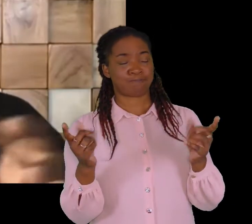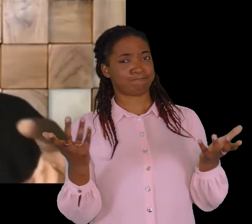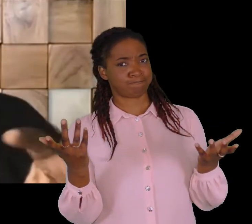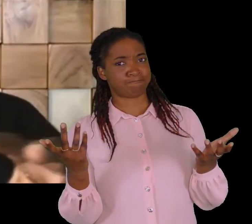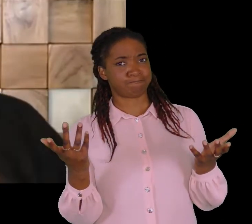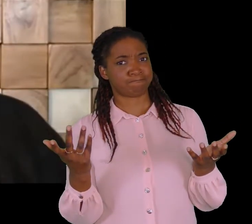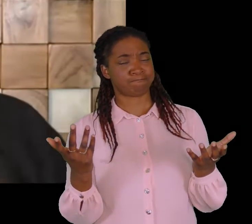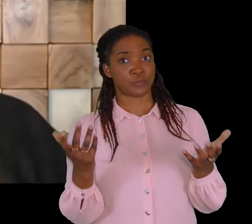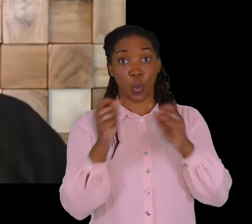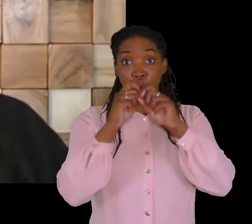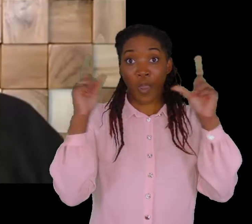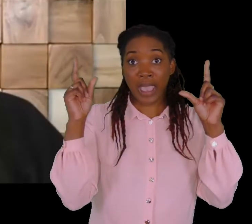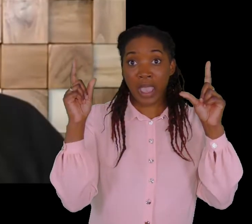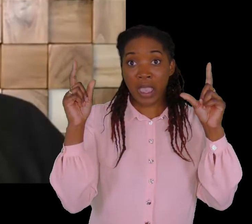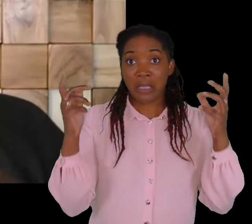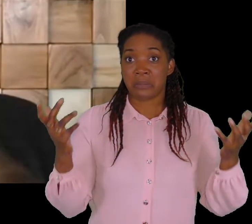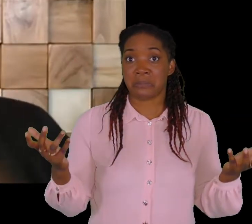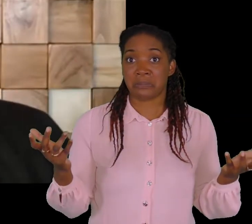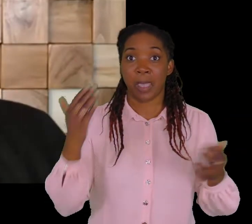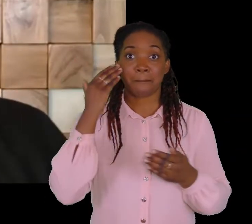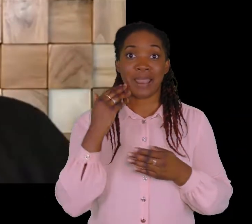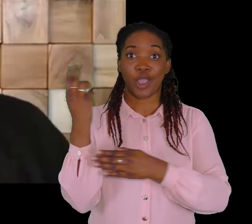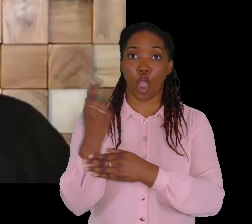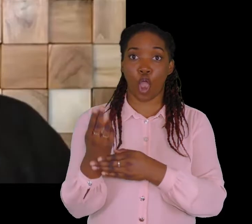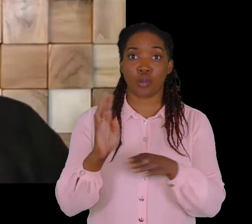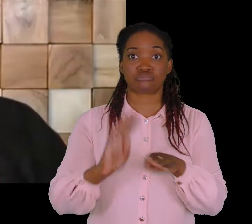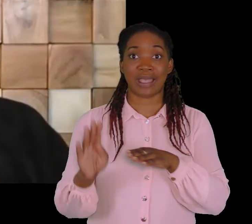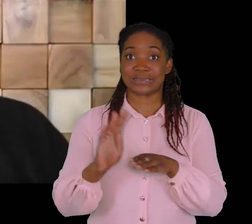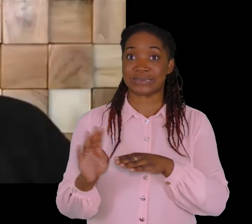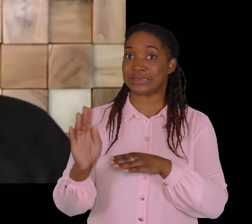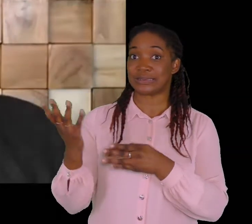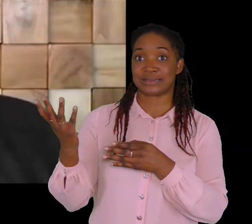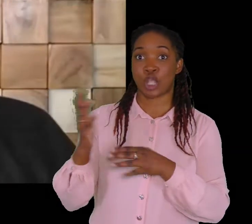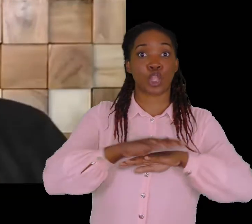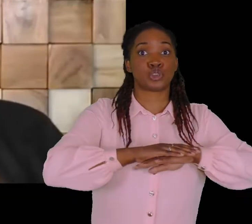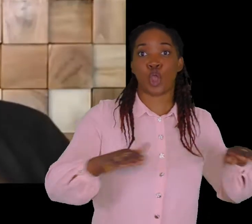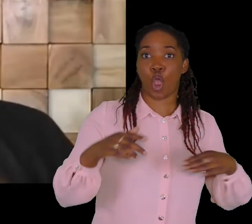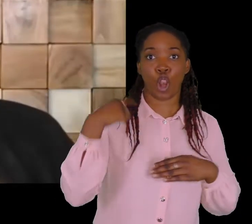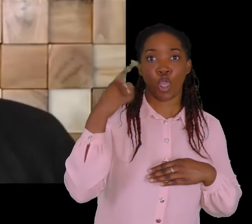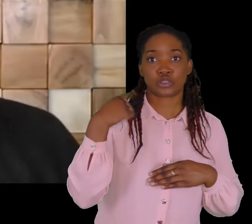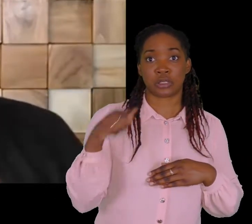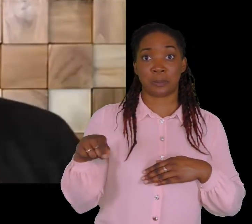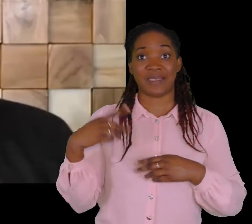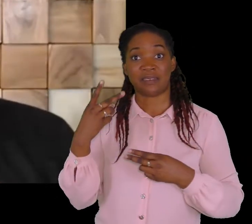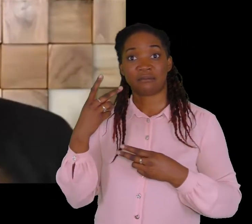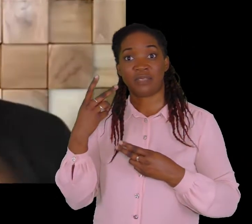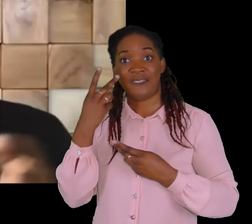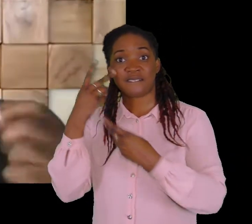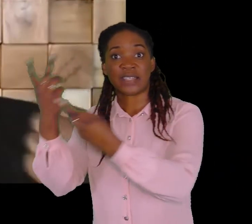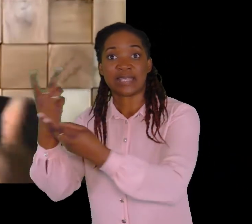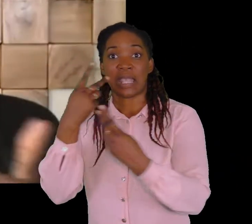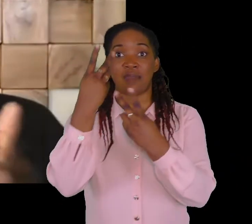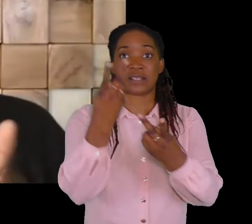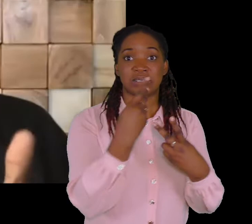Black art practices outside of London? Did you visit Midland? Did you go to other places in the north or whatever?